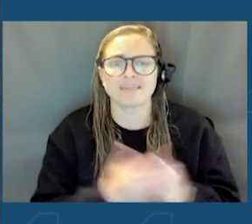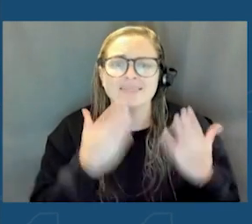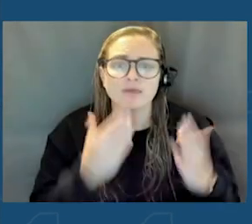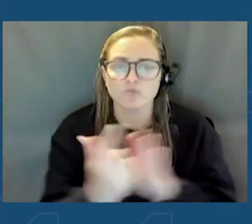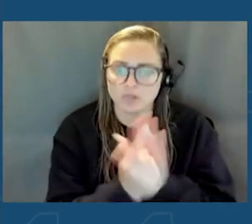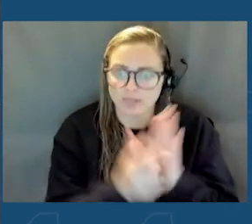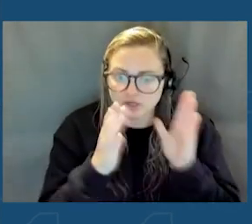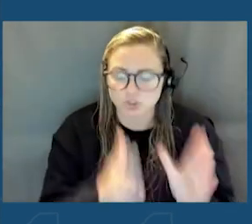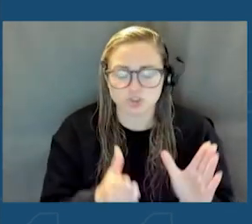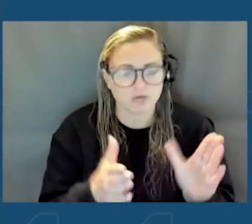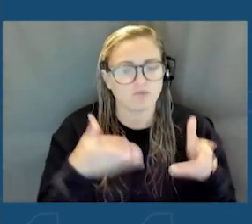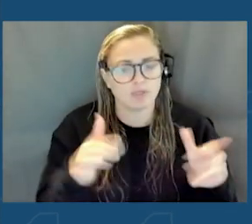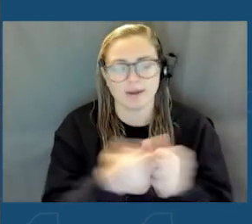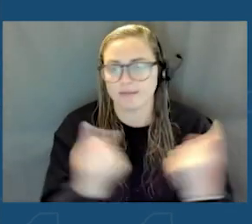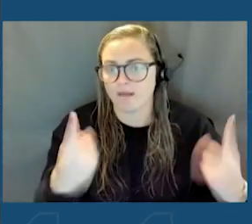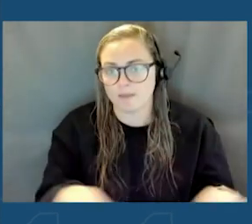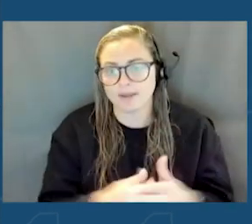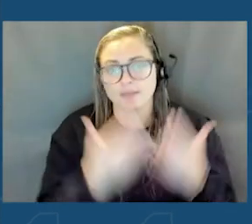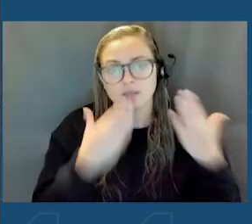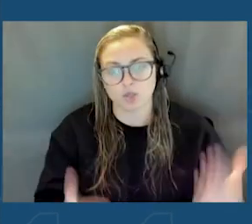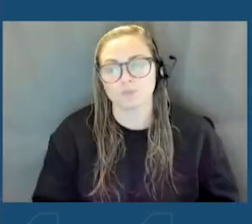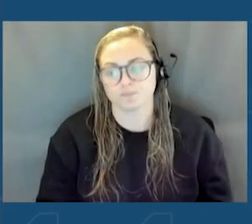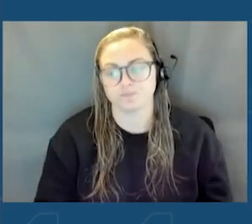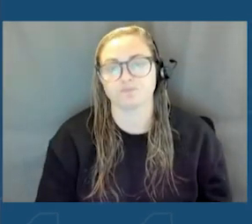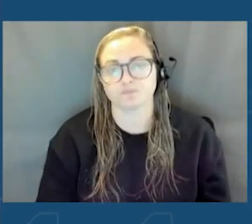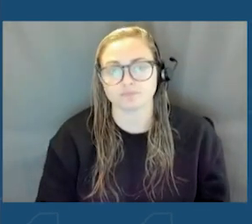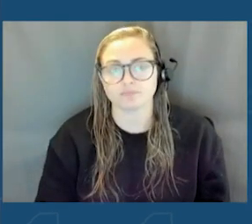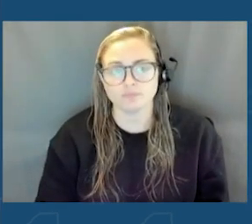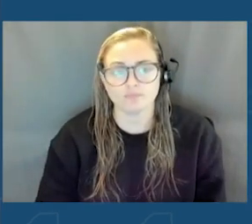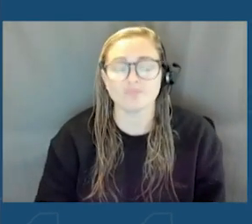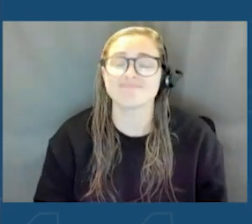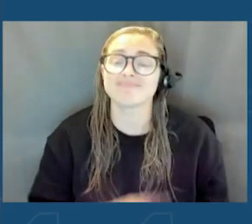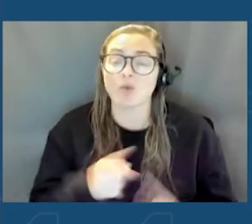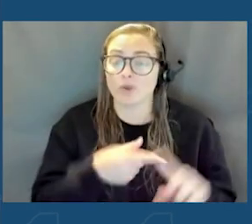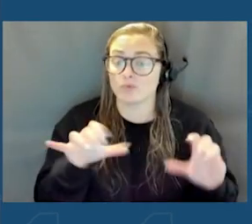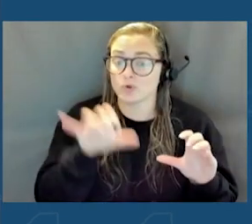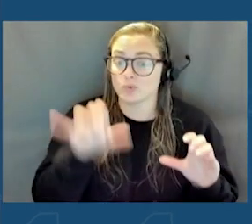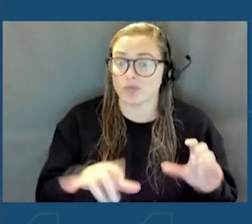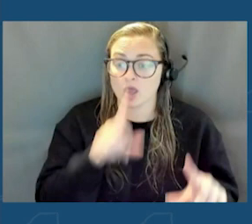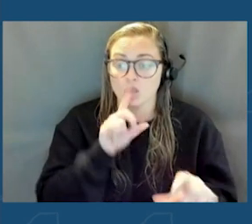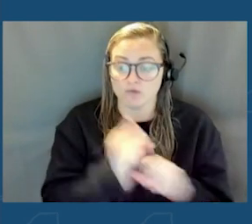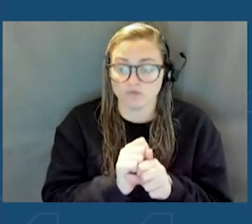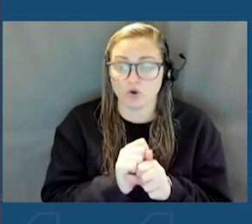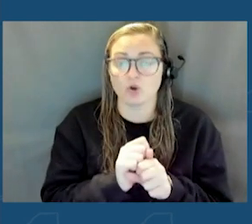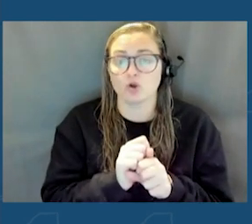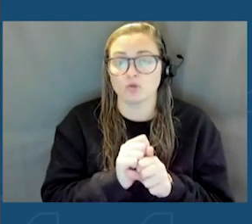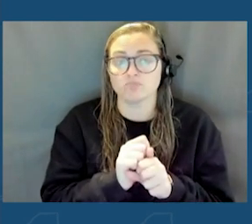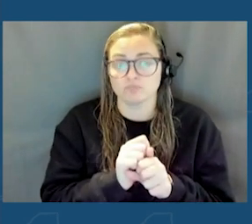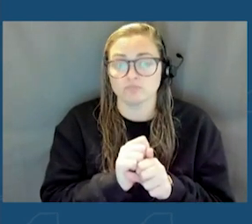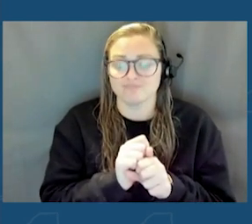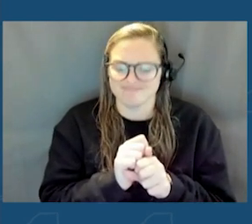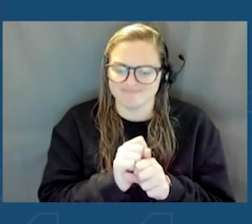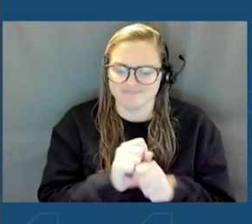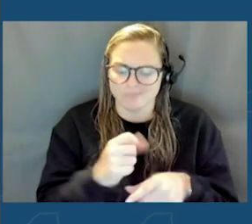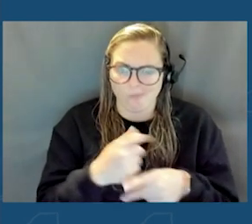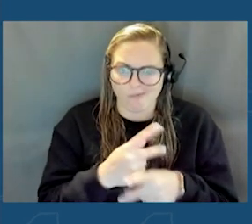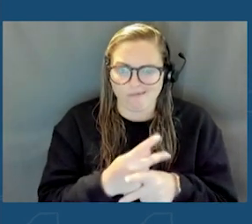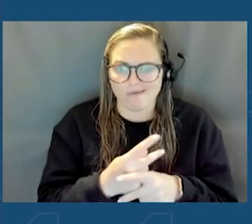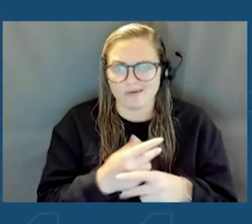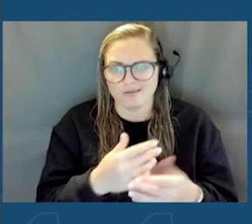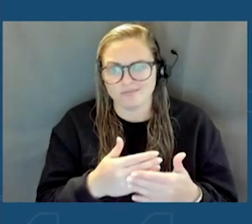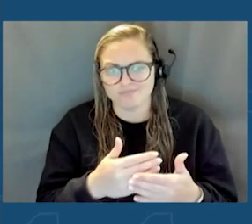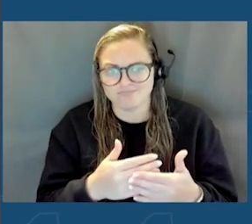that happen. Thank you. And in so doing, we confirm that reproductive freedom is a